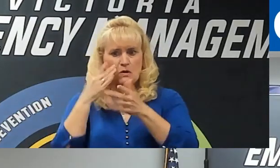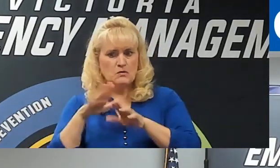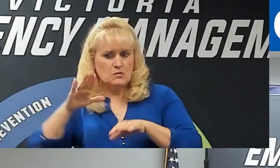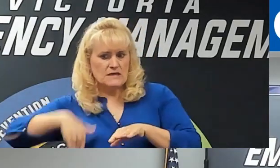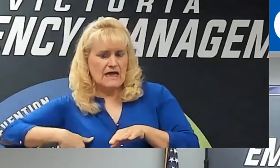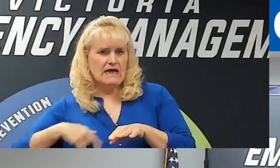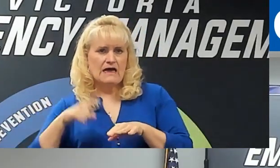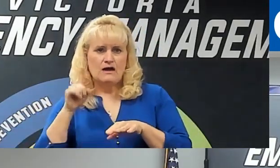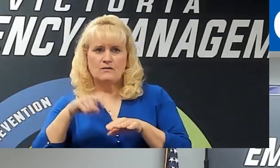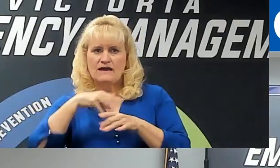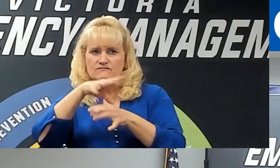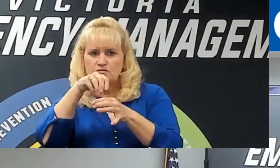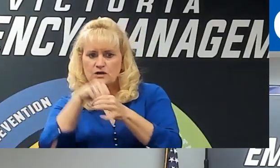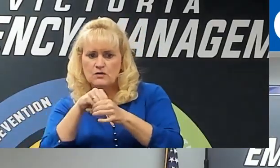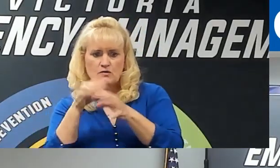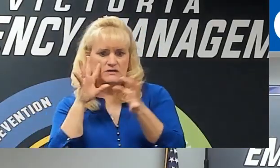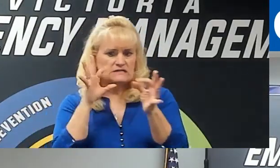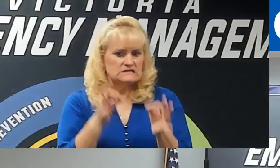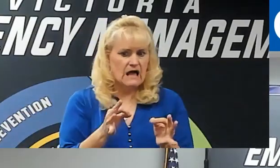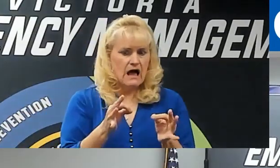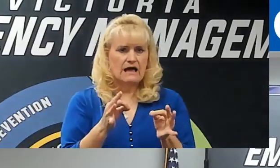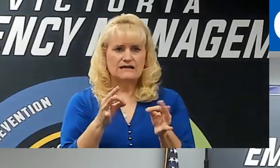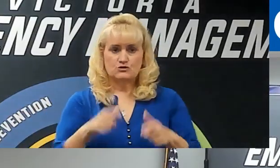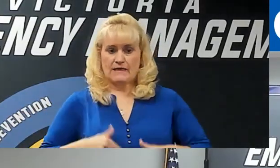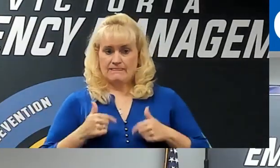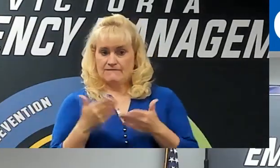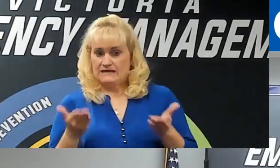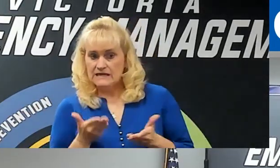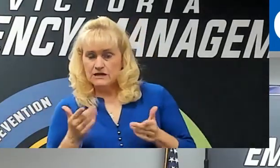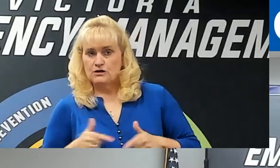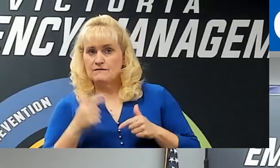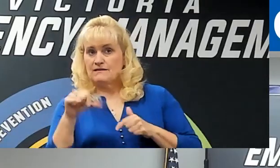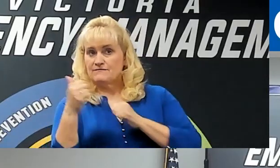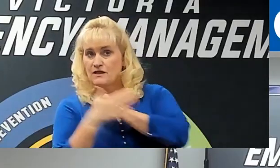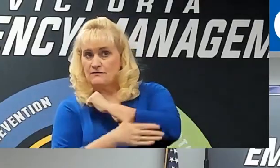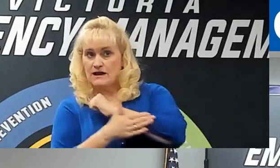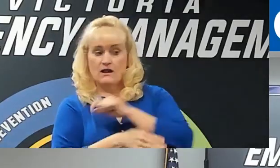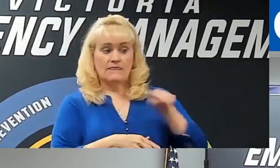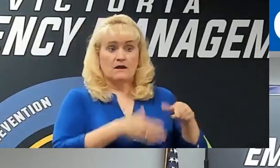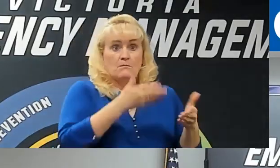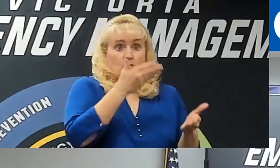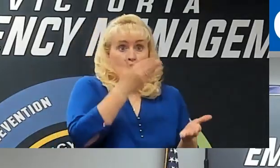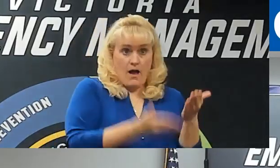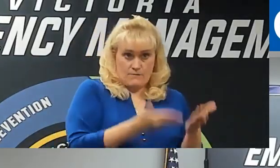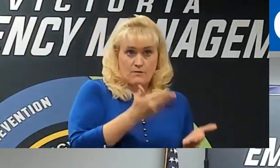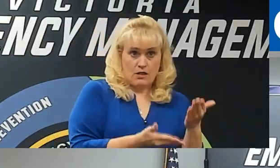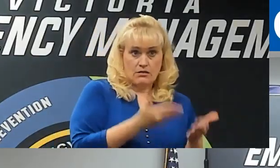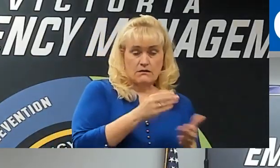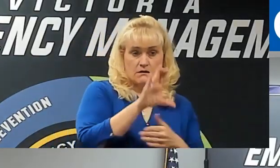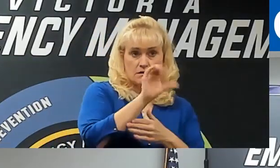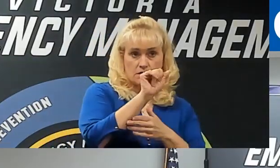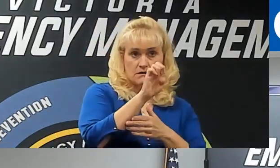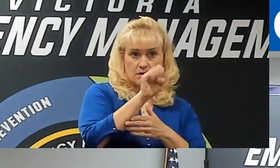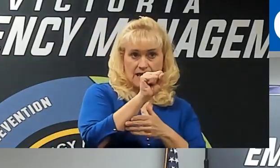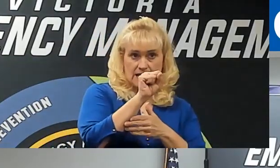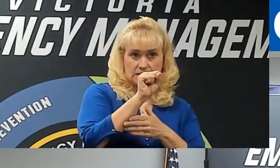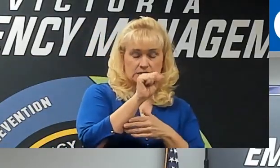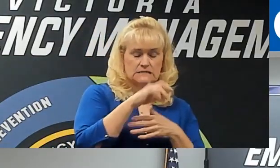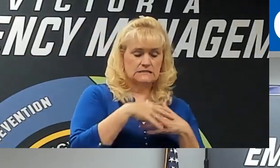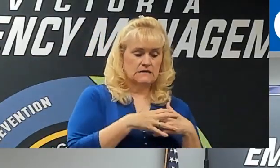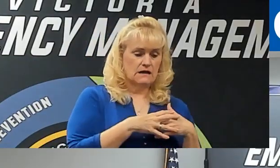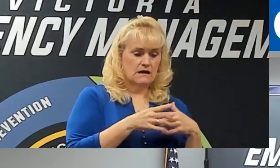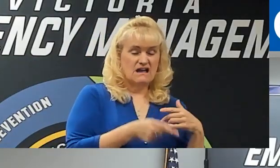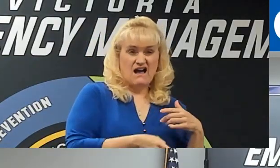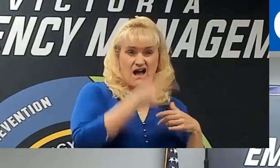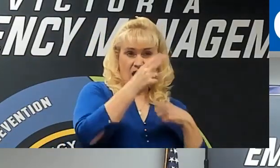residents, and then we got to determine that is truly a positive case. And then a probable case is one of those cases that have had a